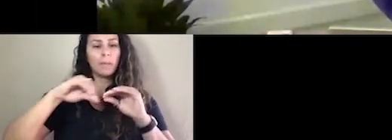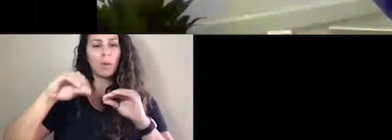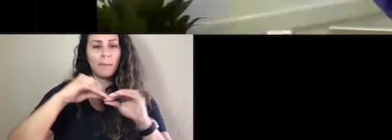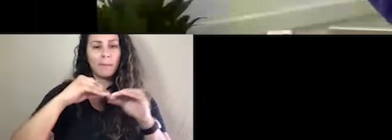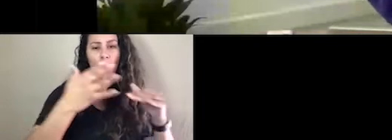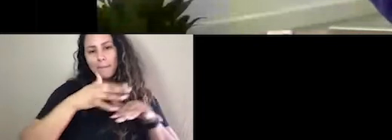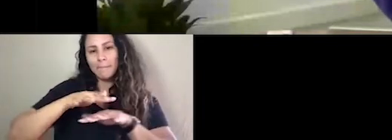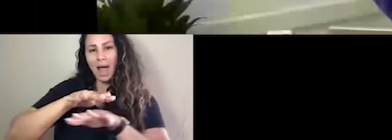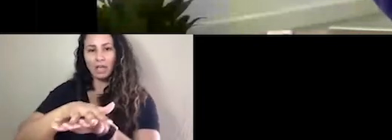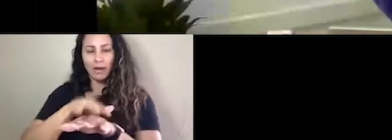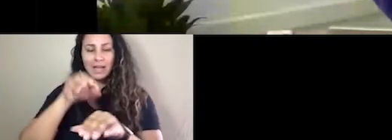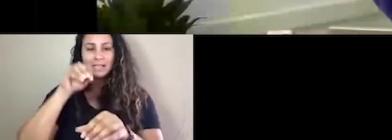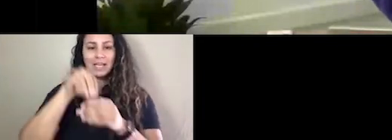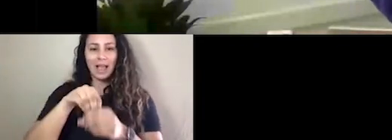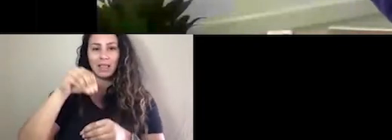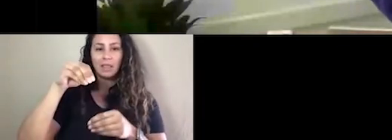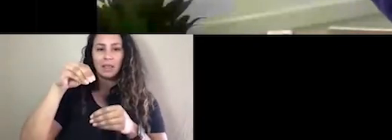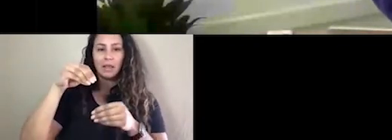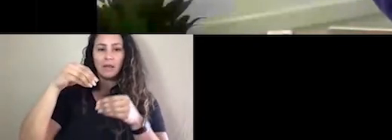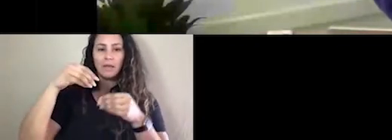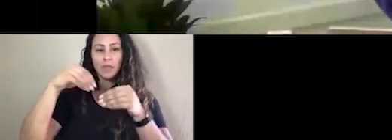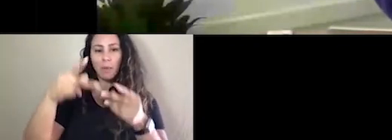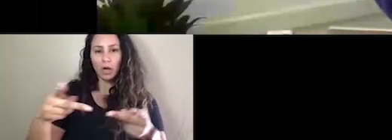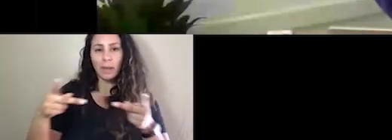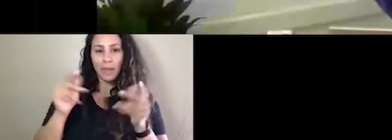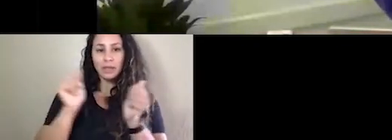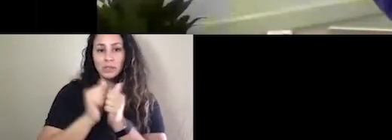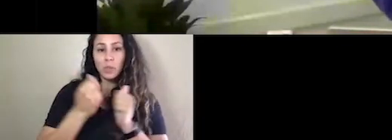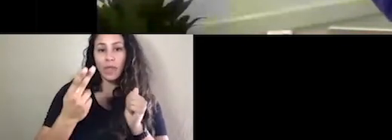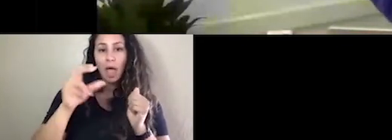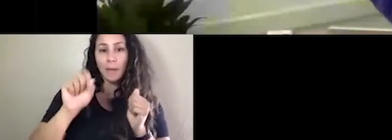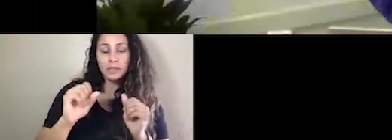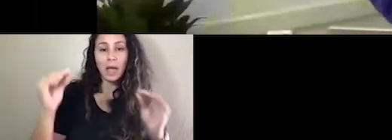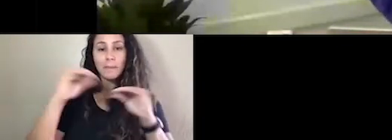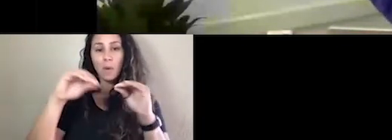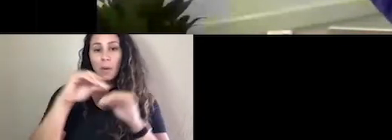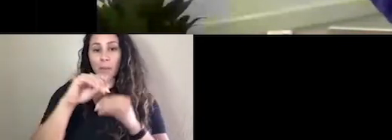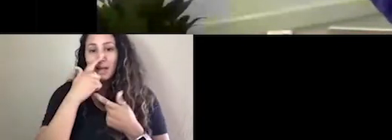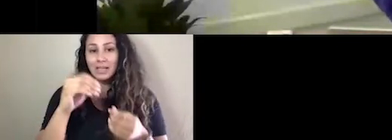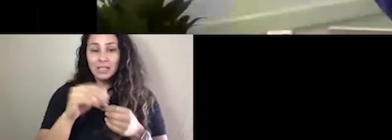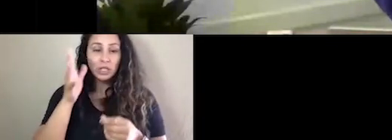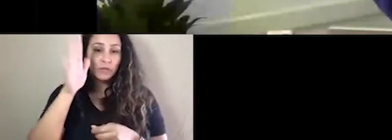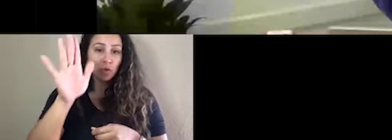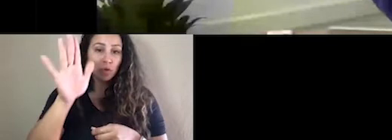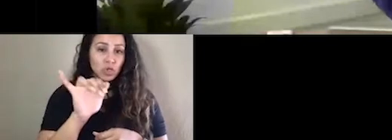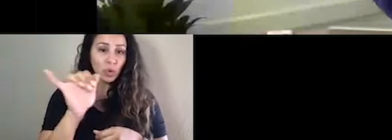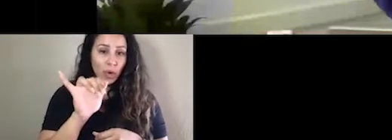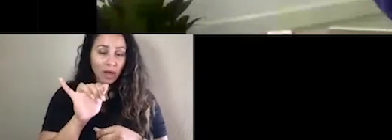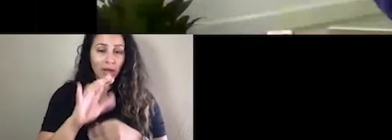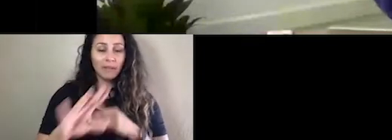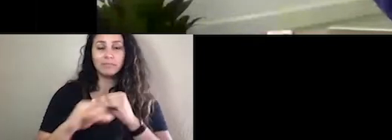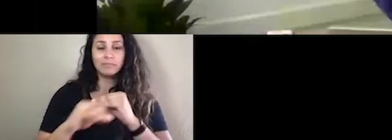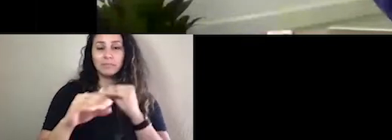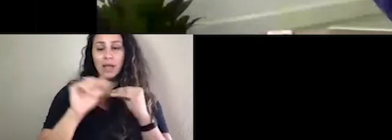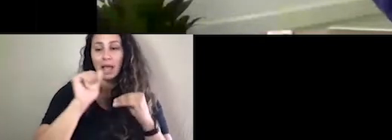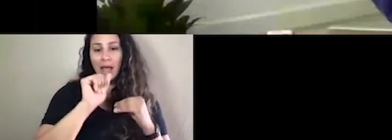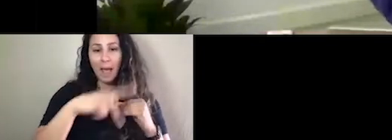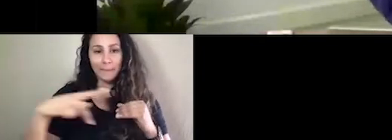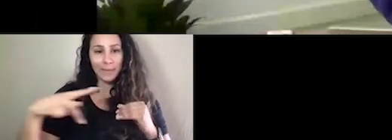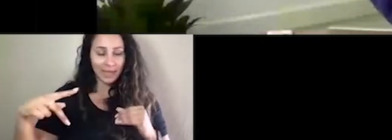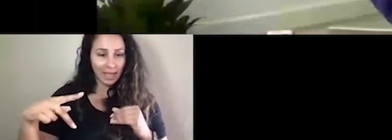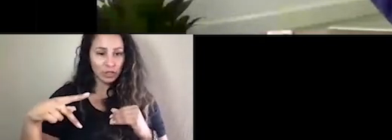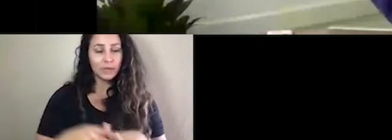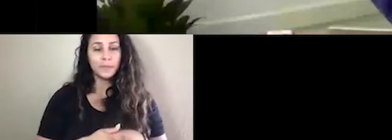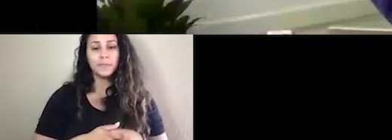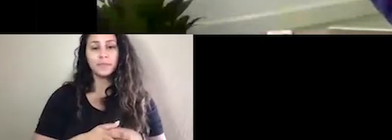the whole marketplace of HubSpot and more interested in the future as well, building more applications. So to wrap